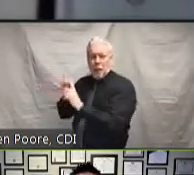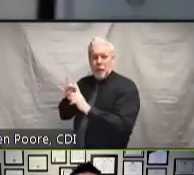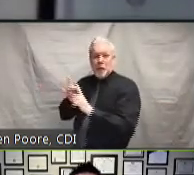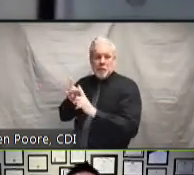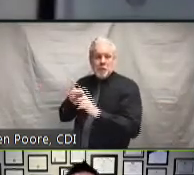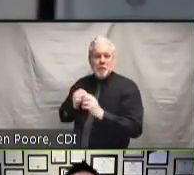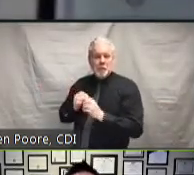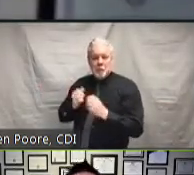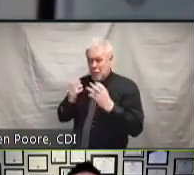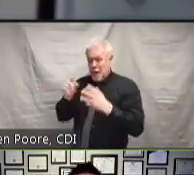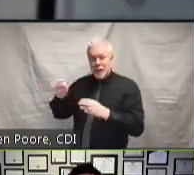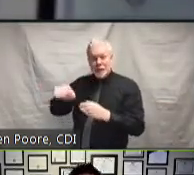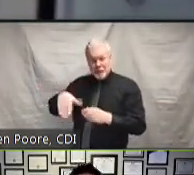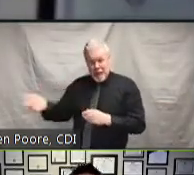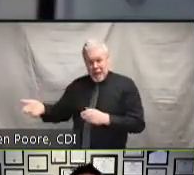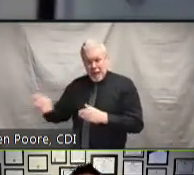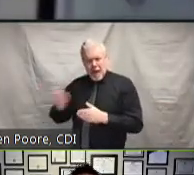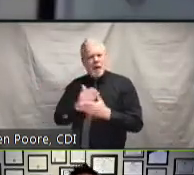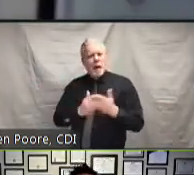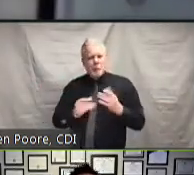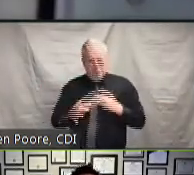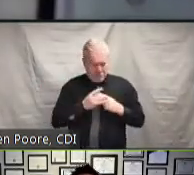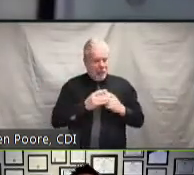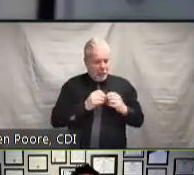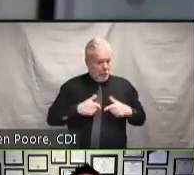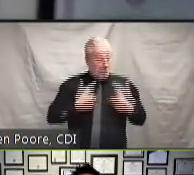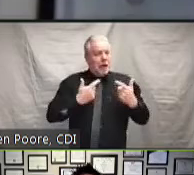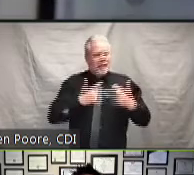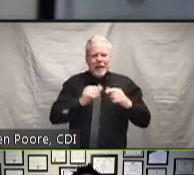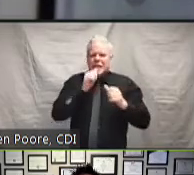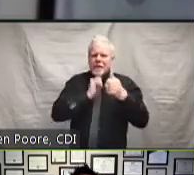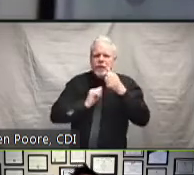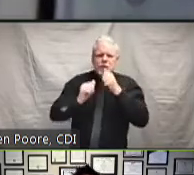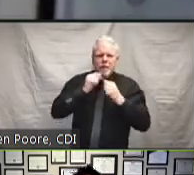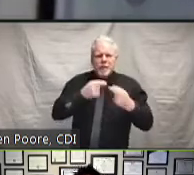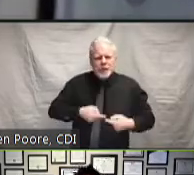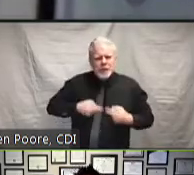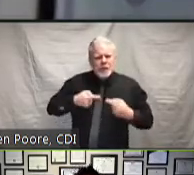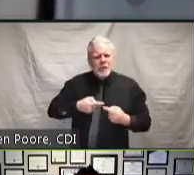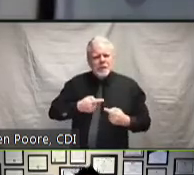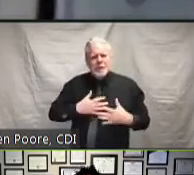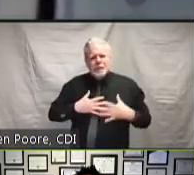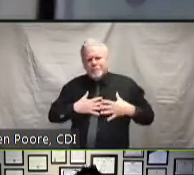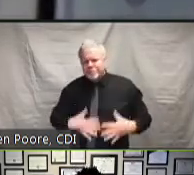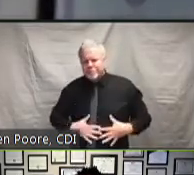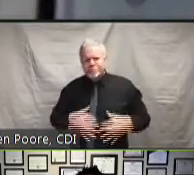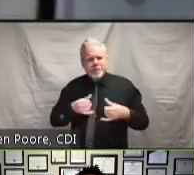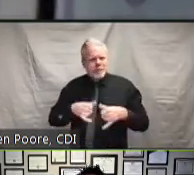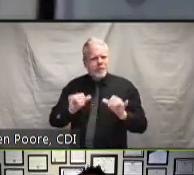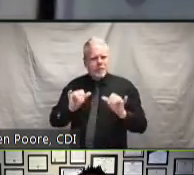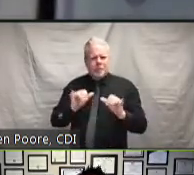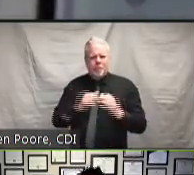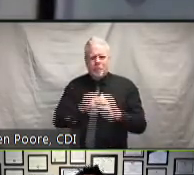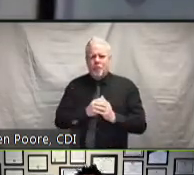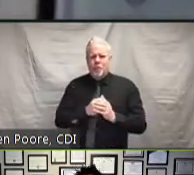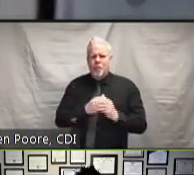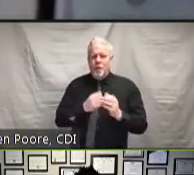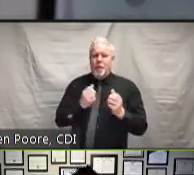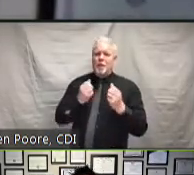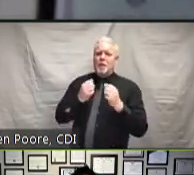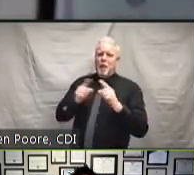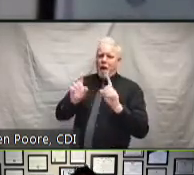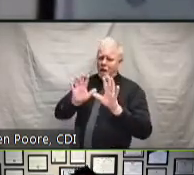chapter indicative of our greatest strengths. We have come together in ways that we never thought we could, as a community, as neighbors,